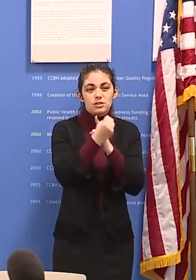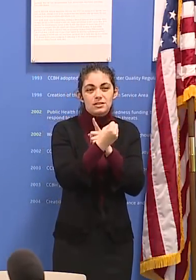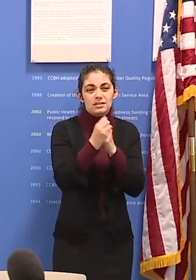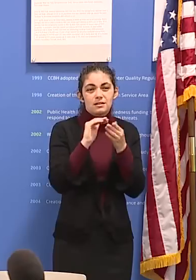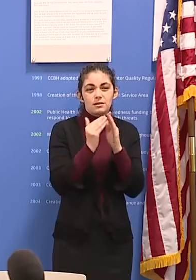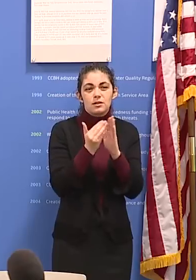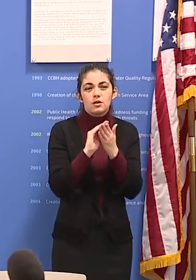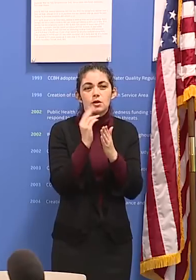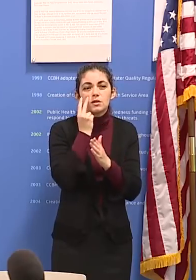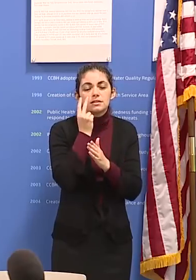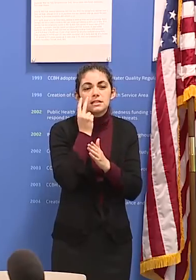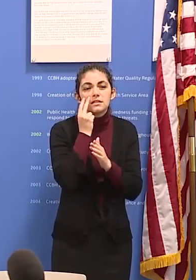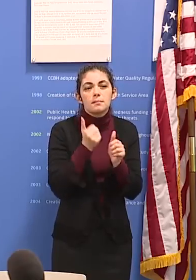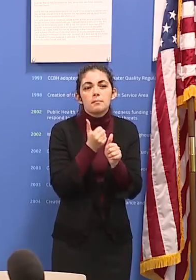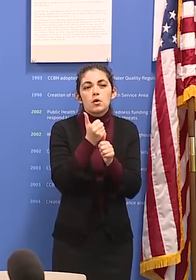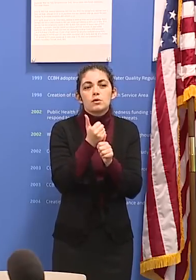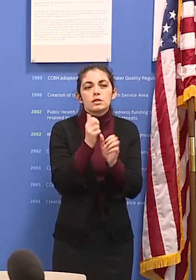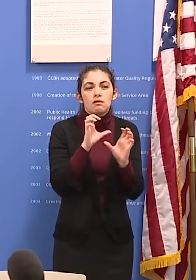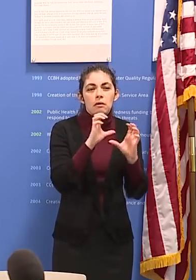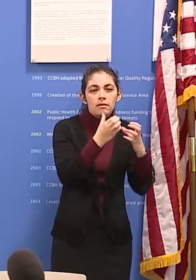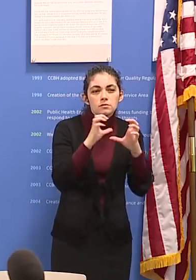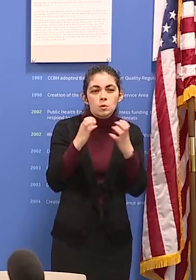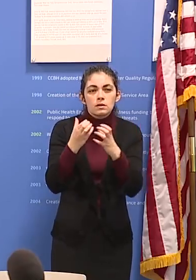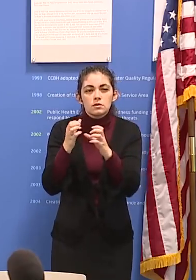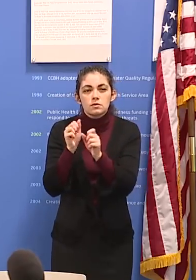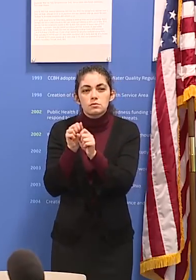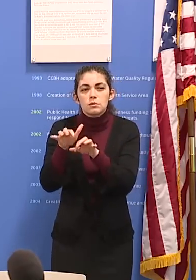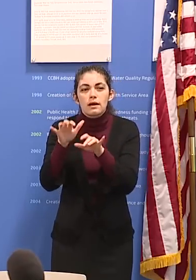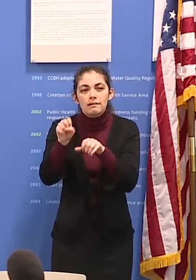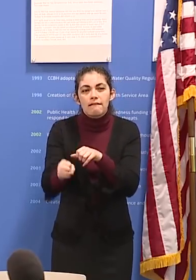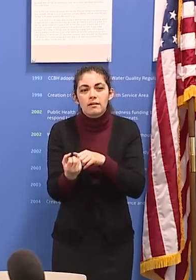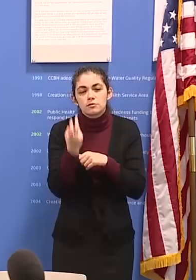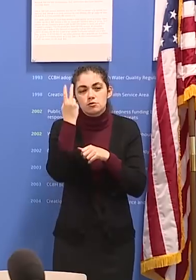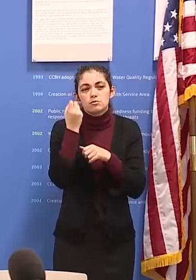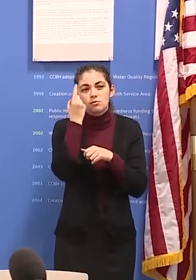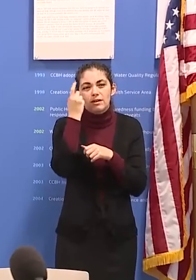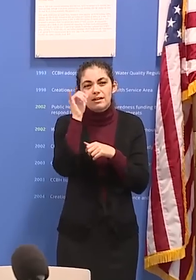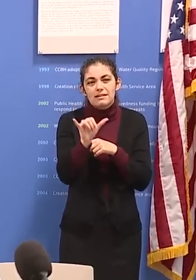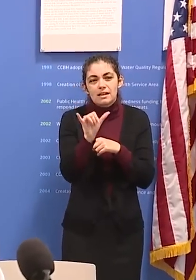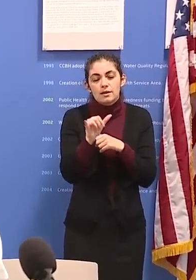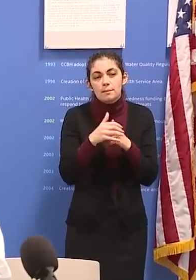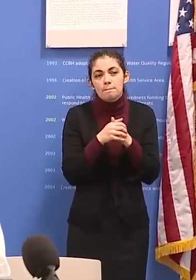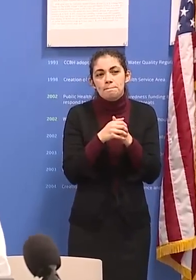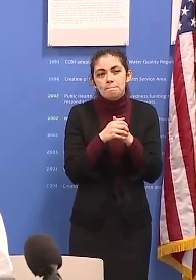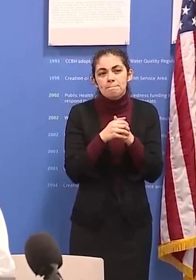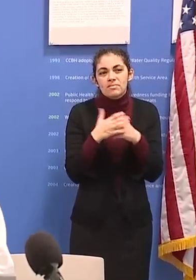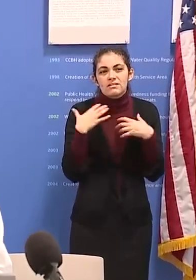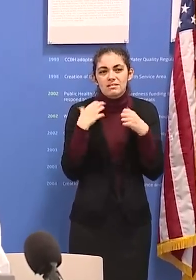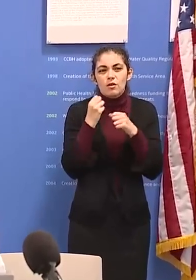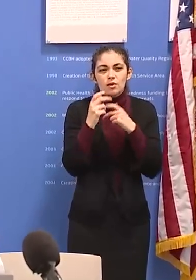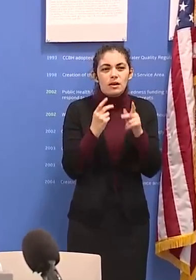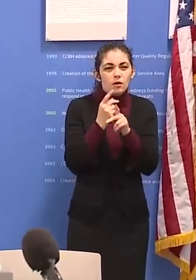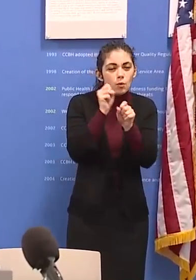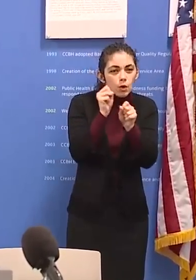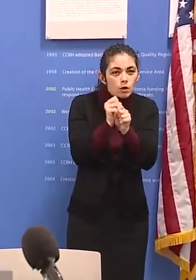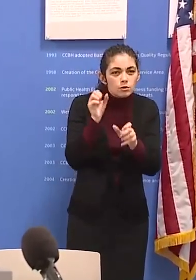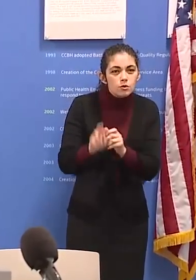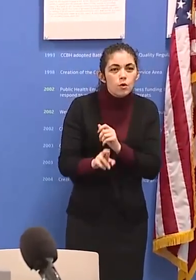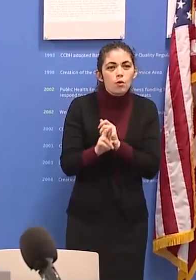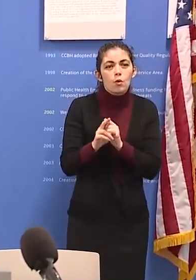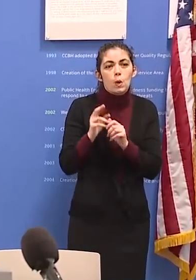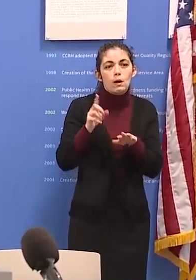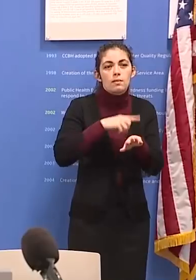where you guys are seeing the most kind of clusters of spread so that people can understand, is that among healthcare workers? Is that at